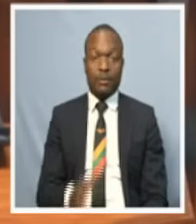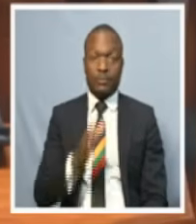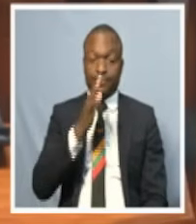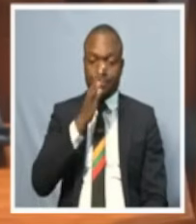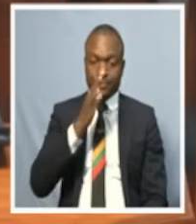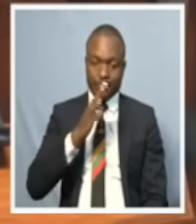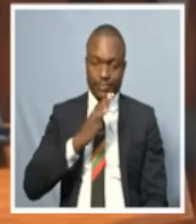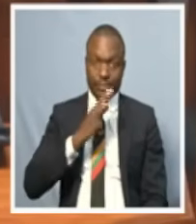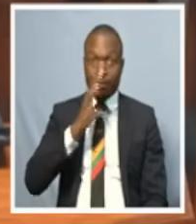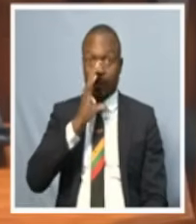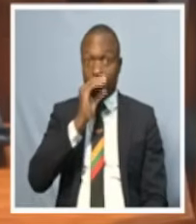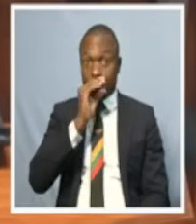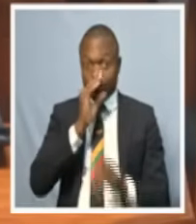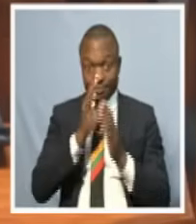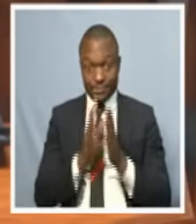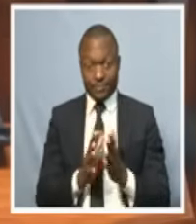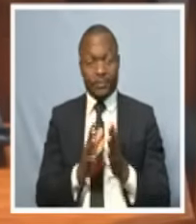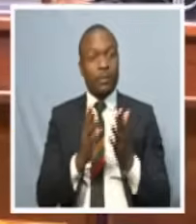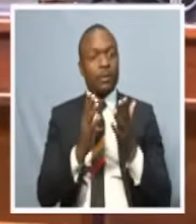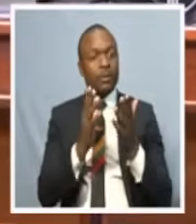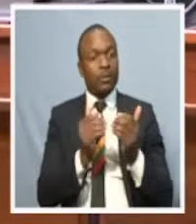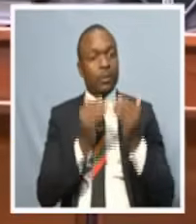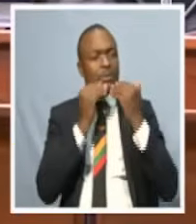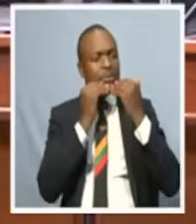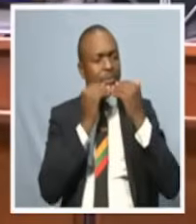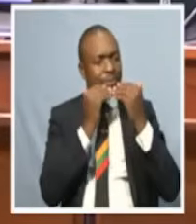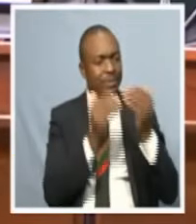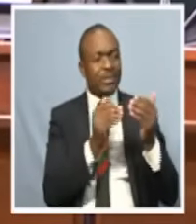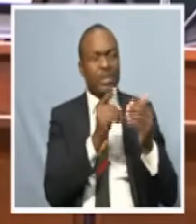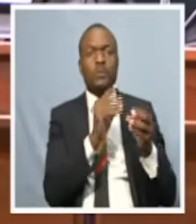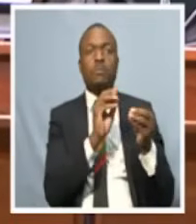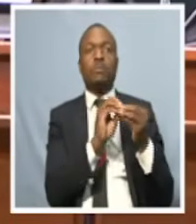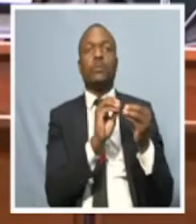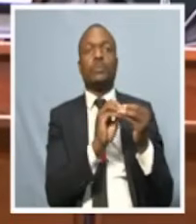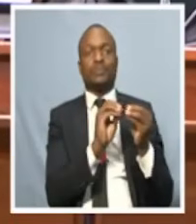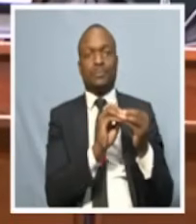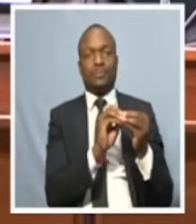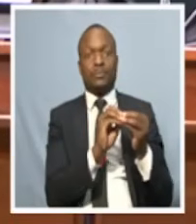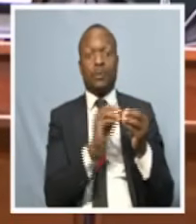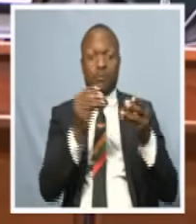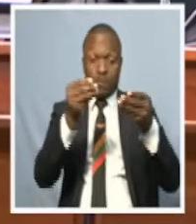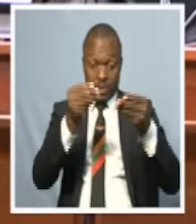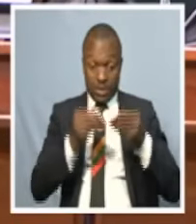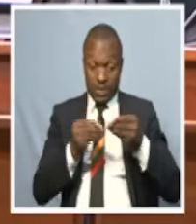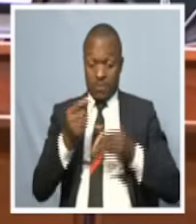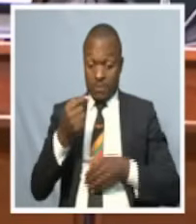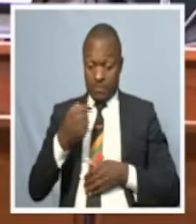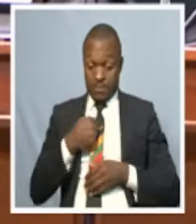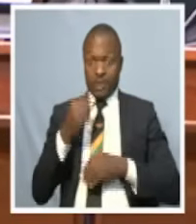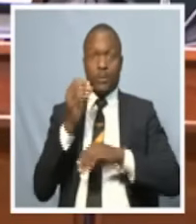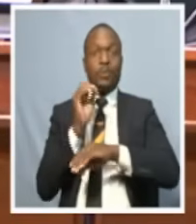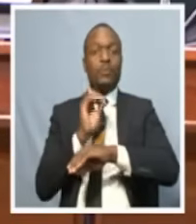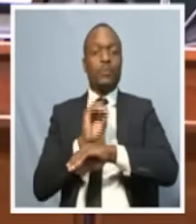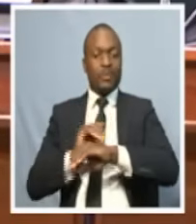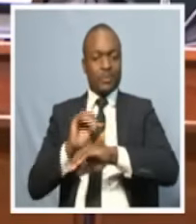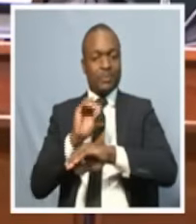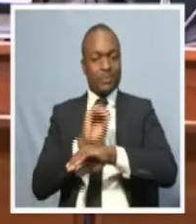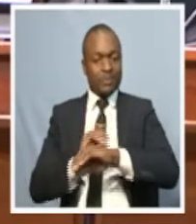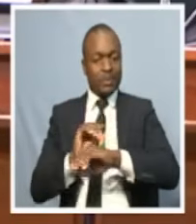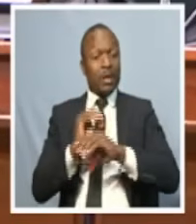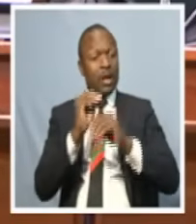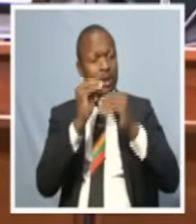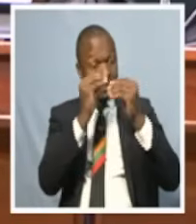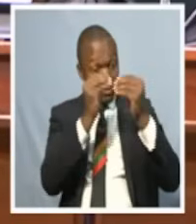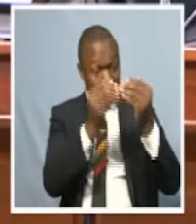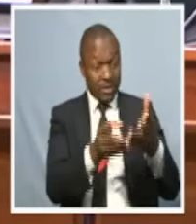Madam Speaker, I wish to thank you most sincerely for according me this opportunity to